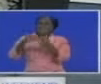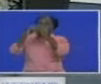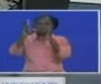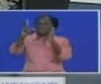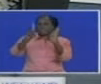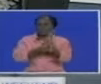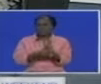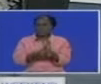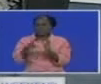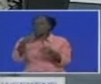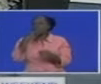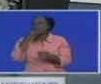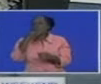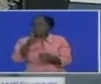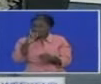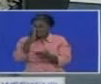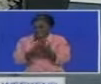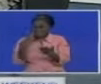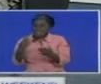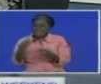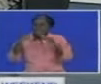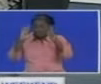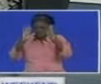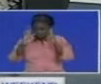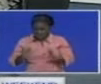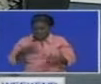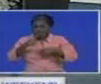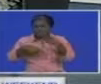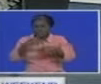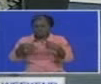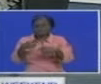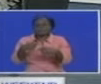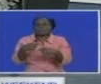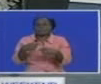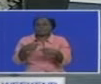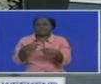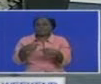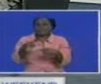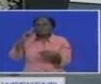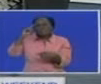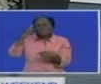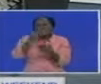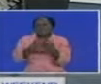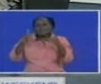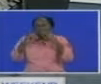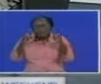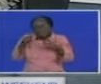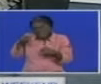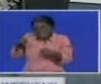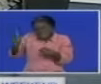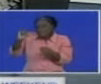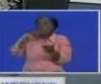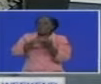mentioned something interesting, Senator, where you said, you know, we must continue to explore other avenues. Yes. But do you think some of the statements made by yourself